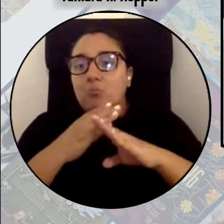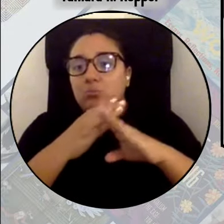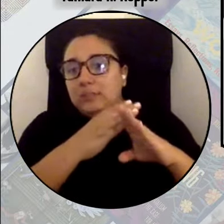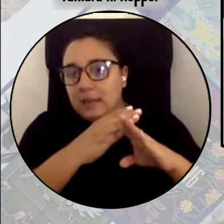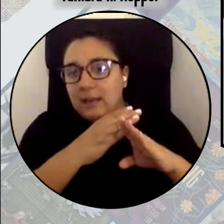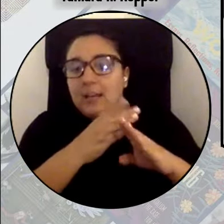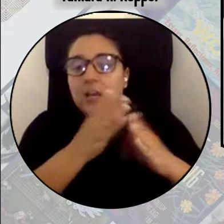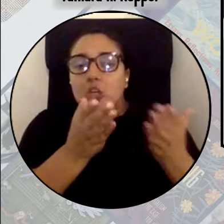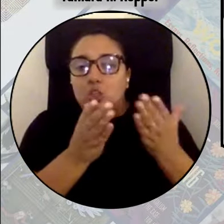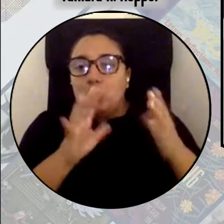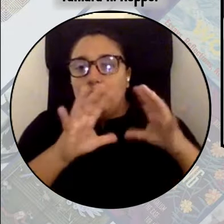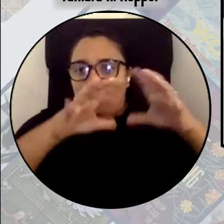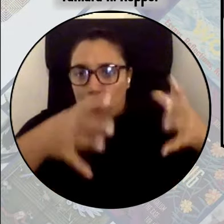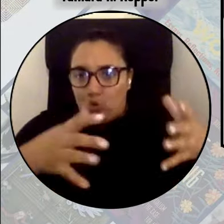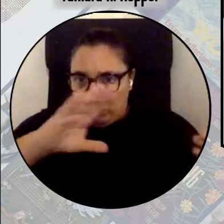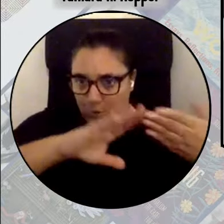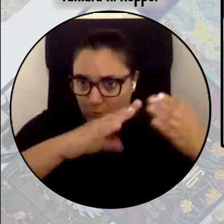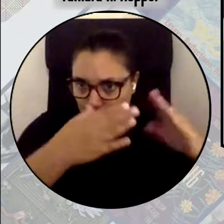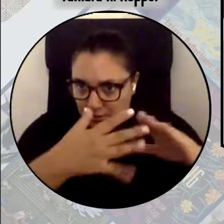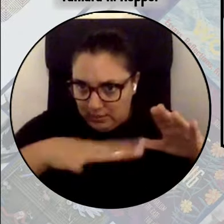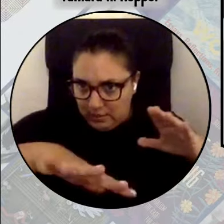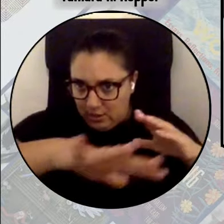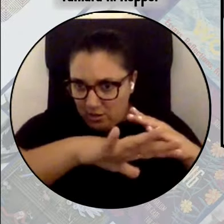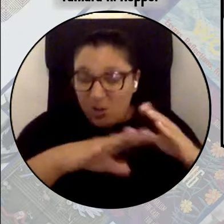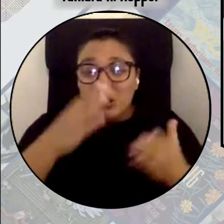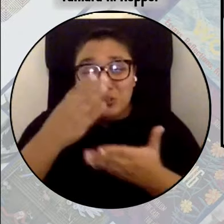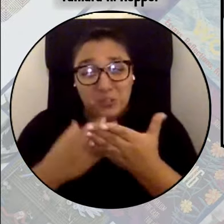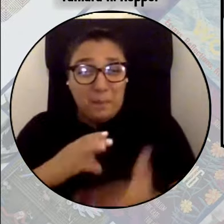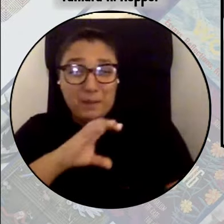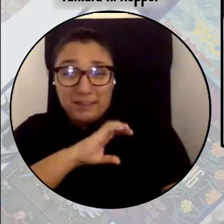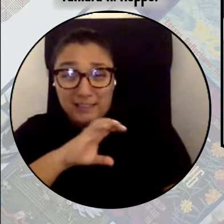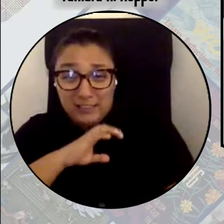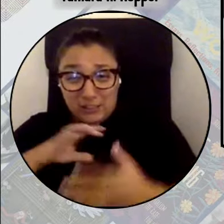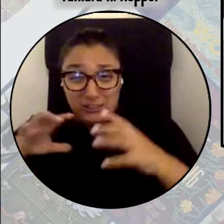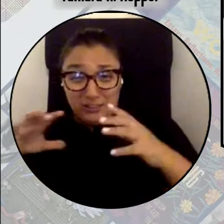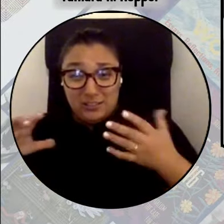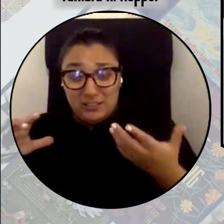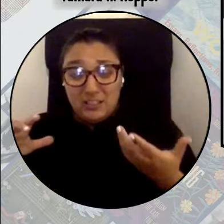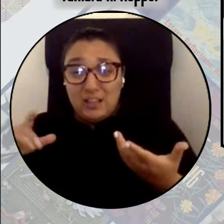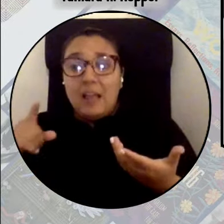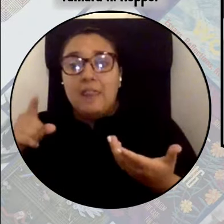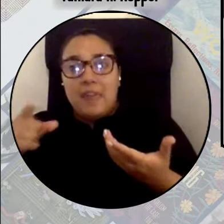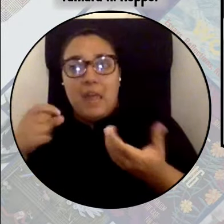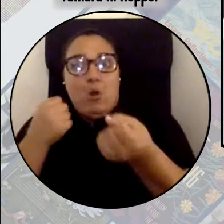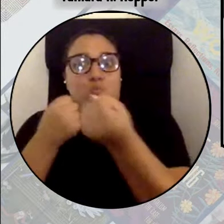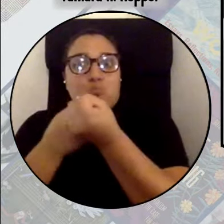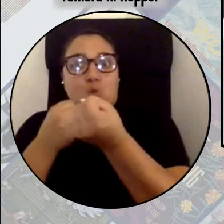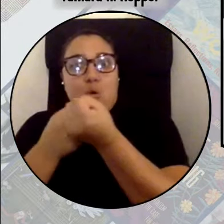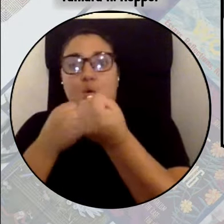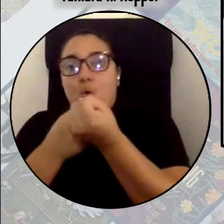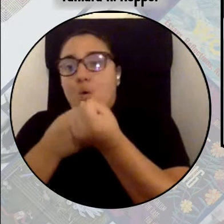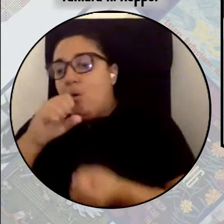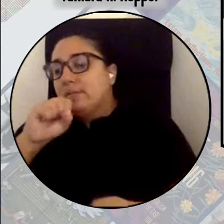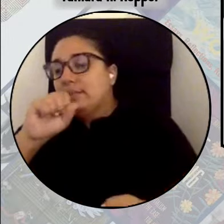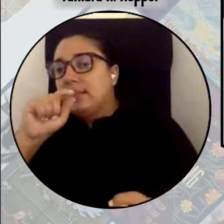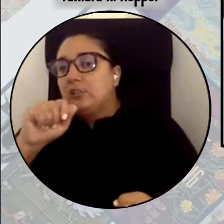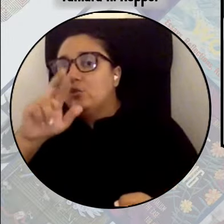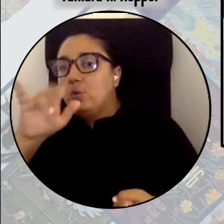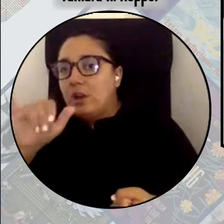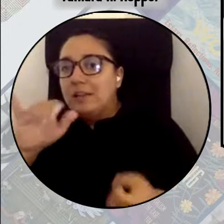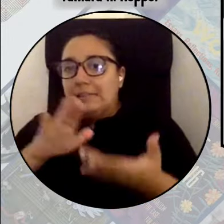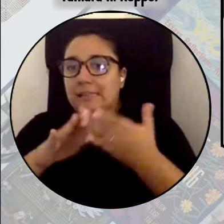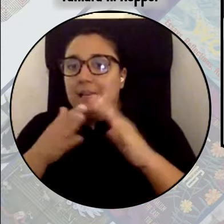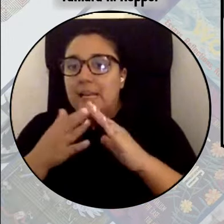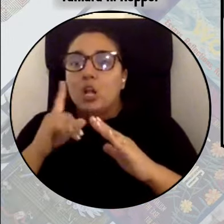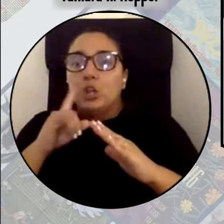community. And so for some of these police forces, being pro-sanctuary city is seen as kind of helping the